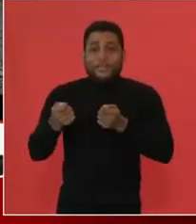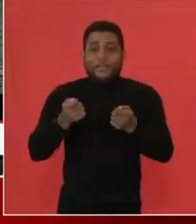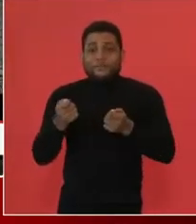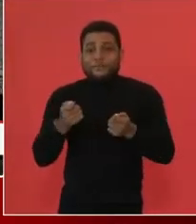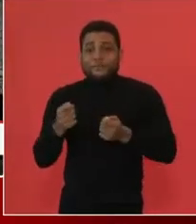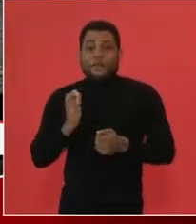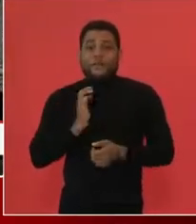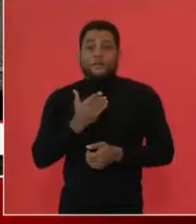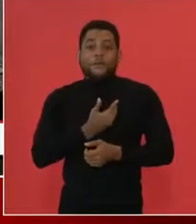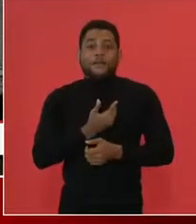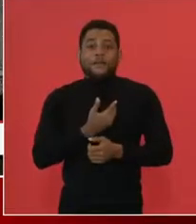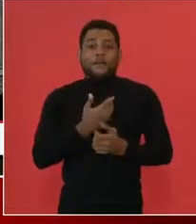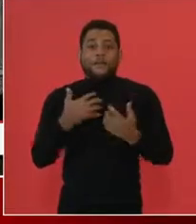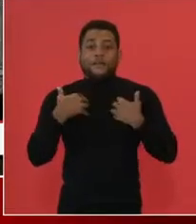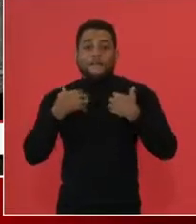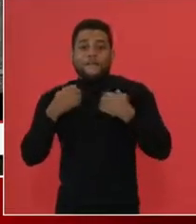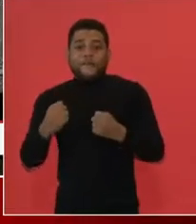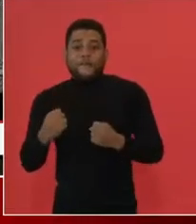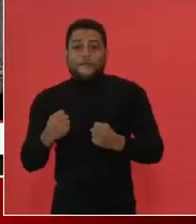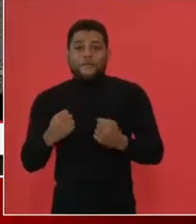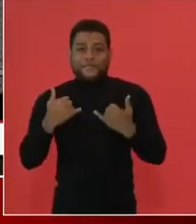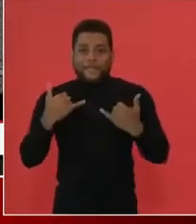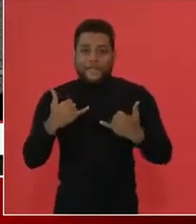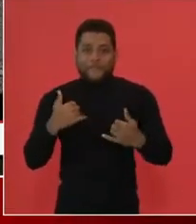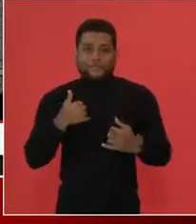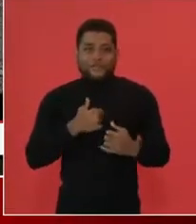our recovery.